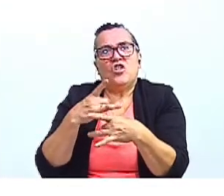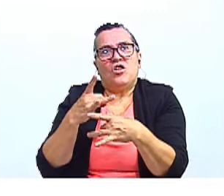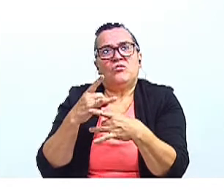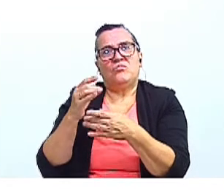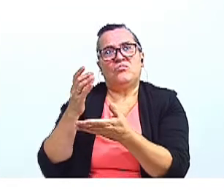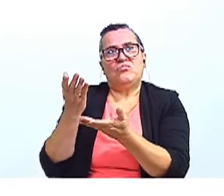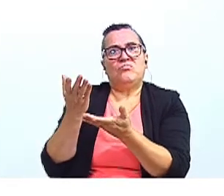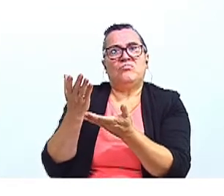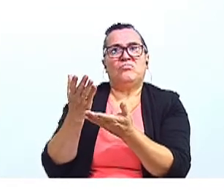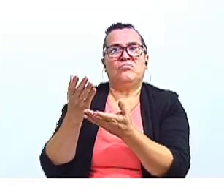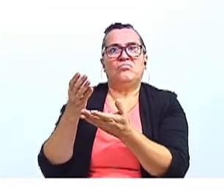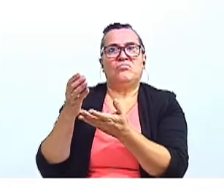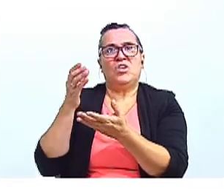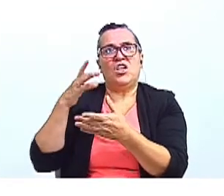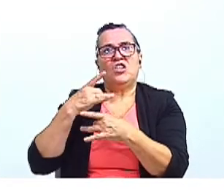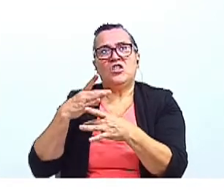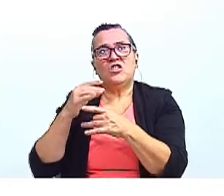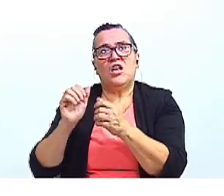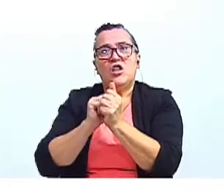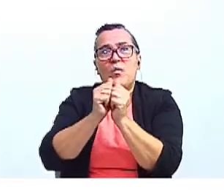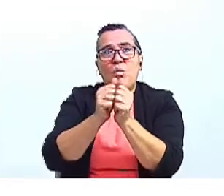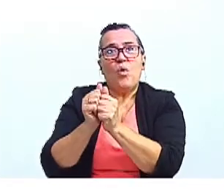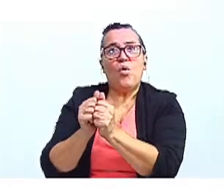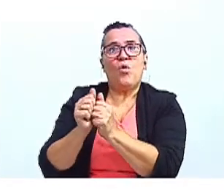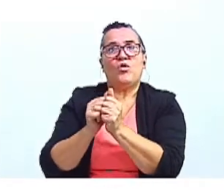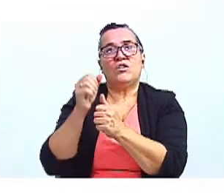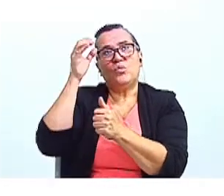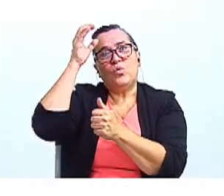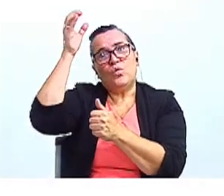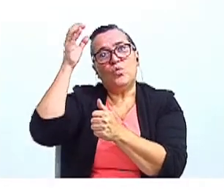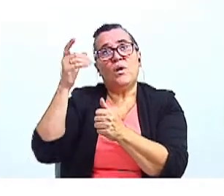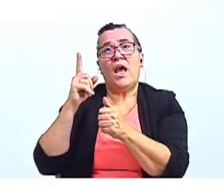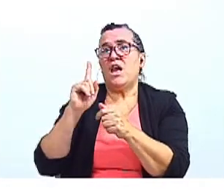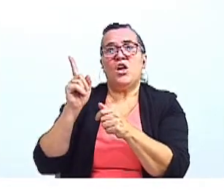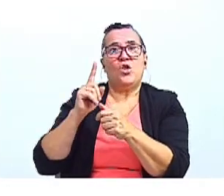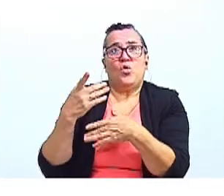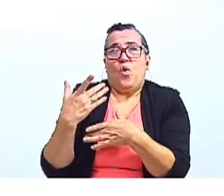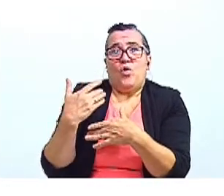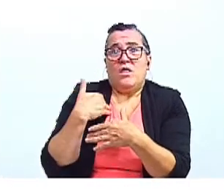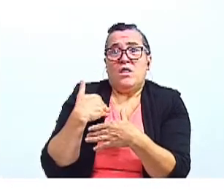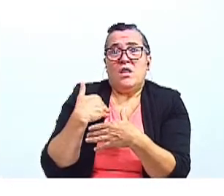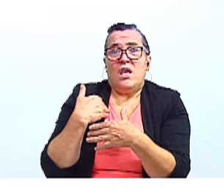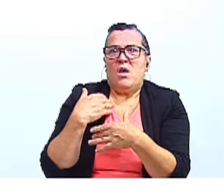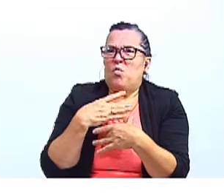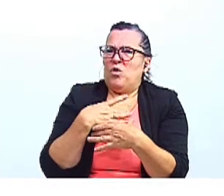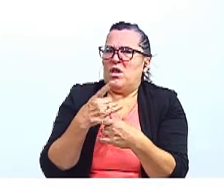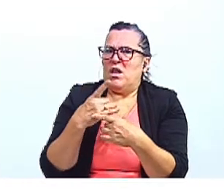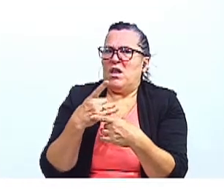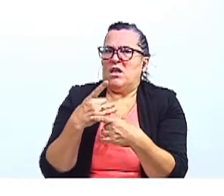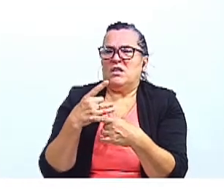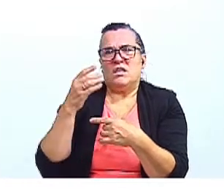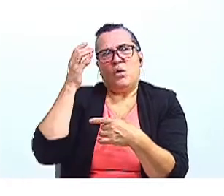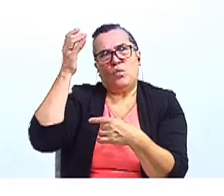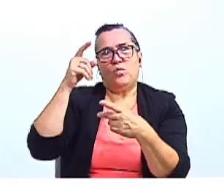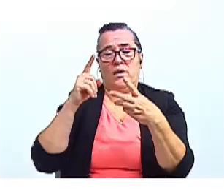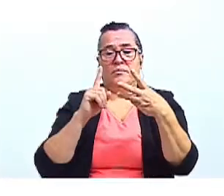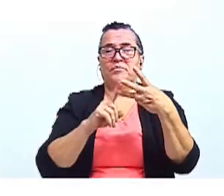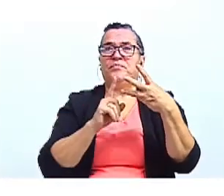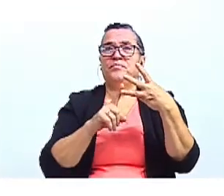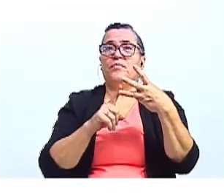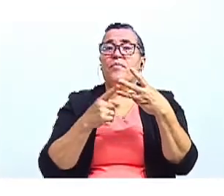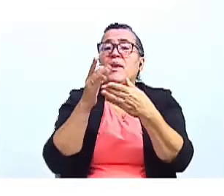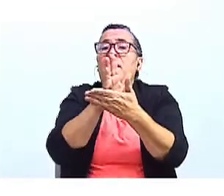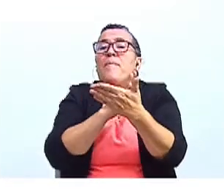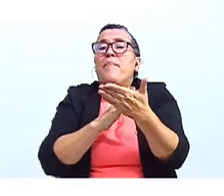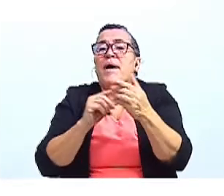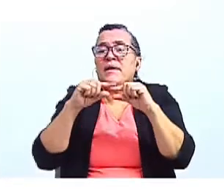culture, and doesn't take much interest in intellectual culture. 3, being part of a group